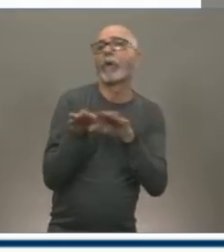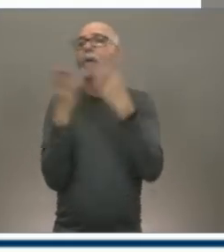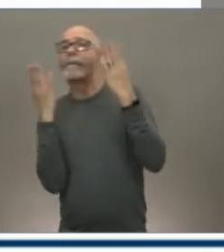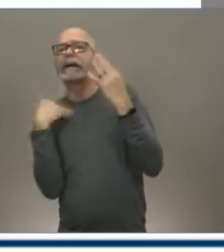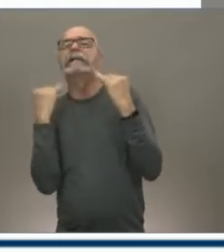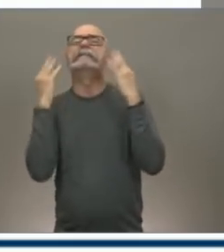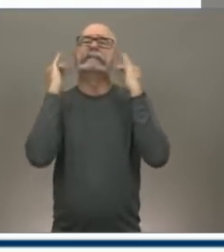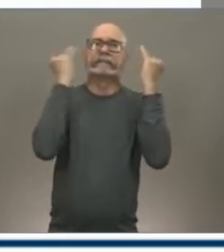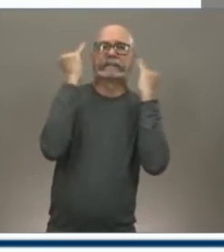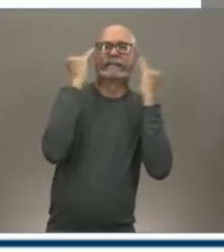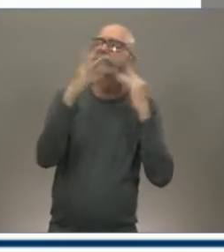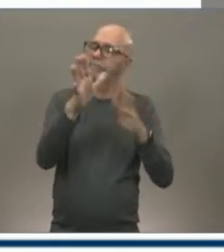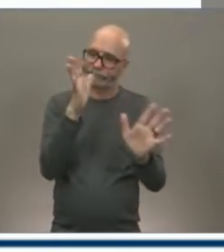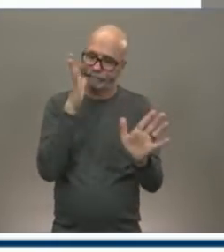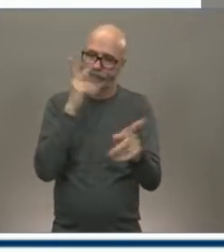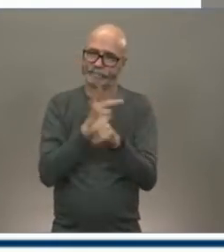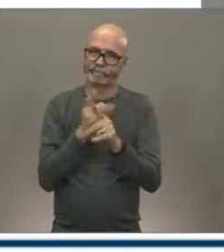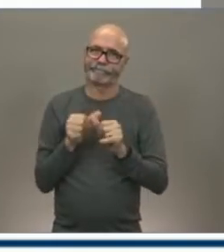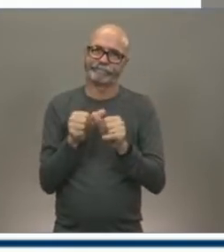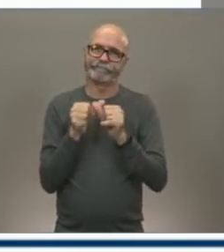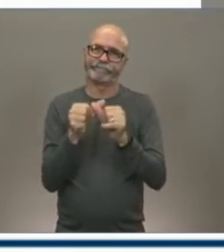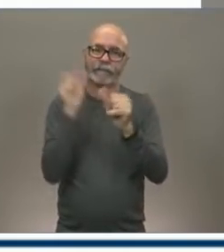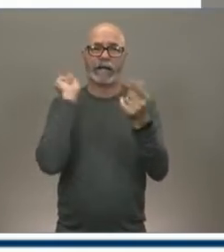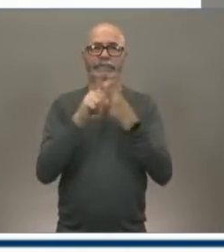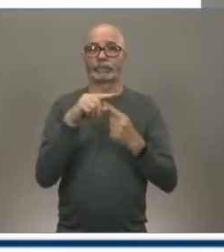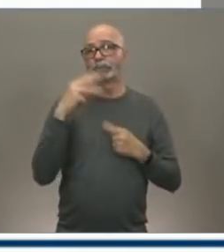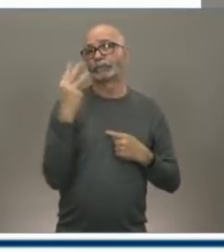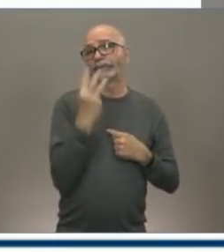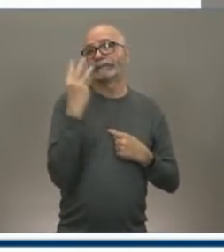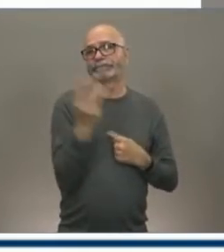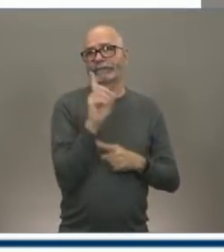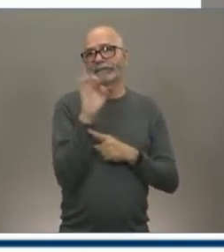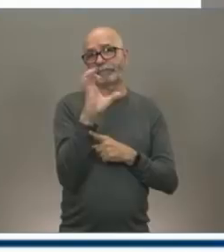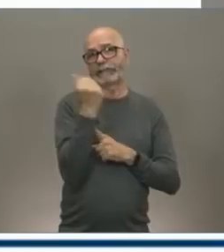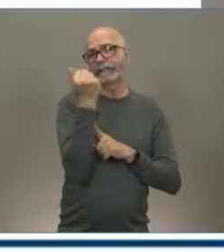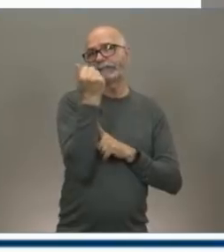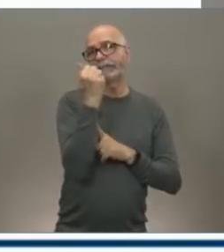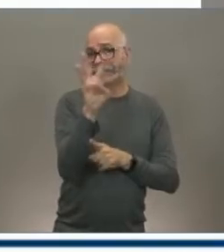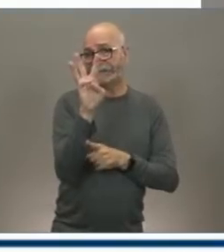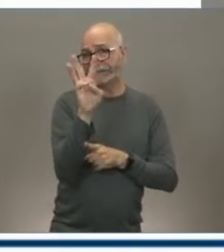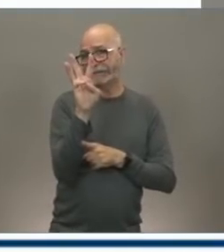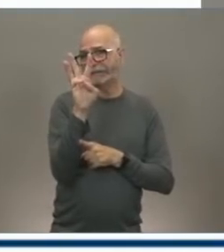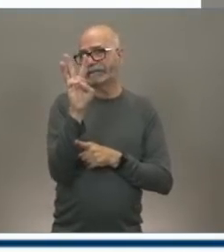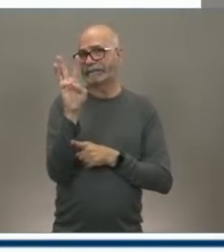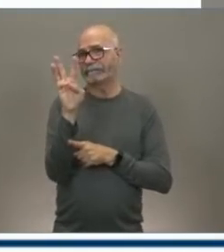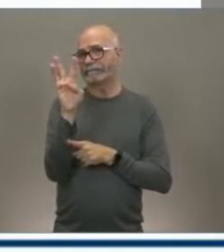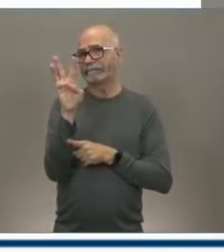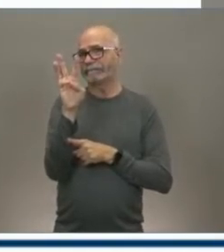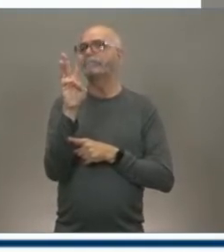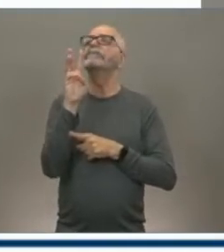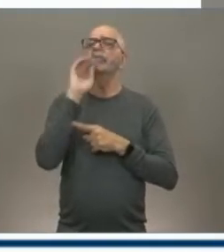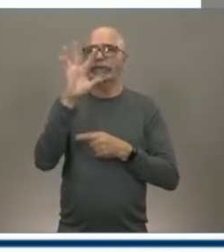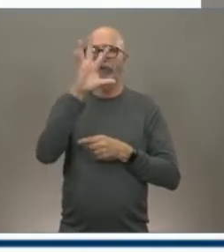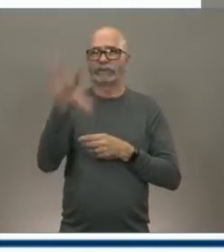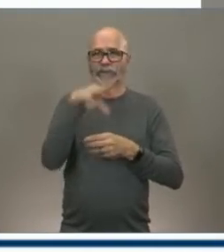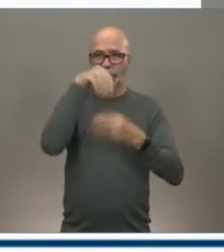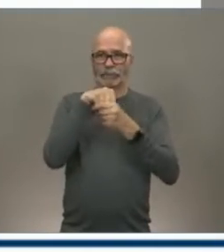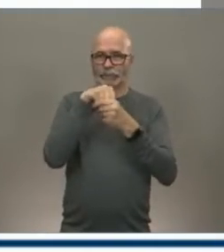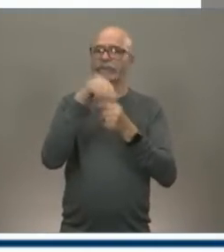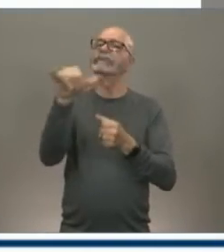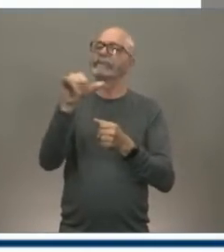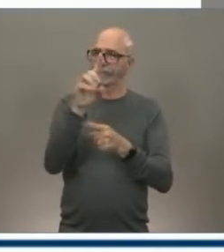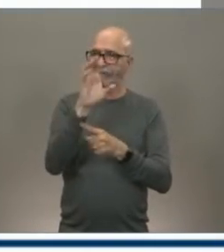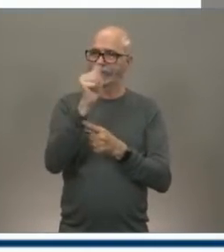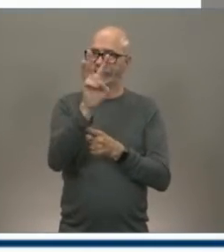restrictions will stay in place up to and including Wednesday, December 16th. Where we go from there, my team and I are watching the key